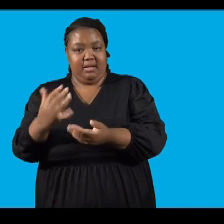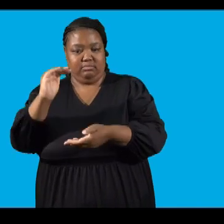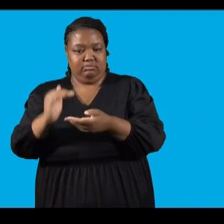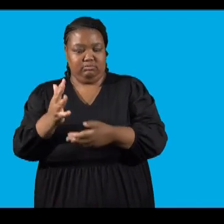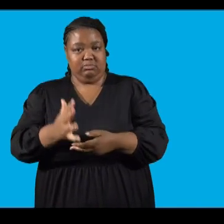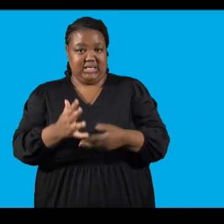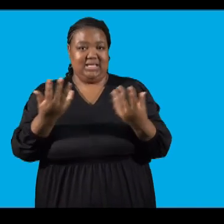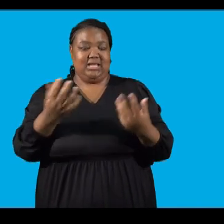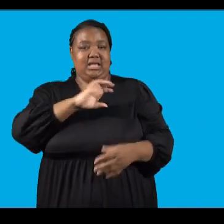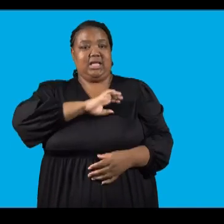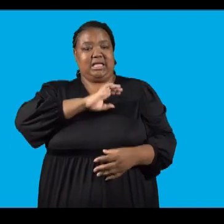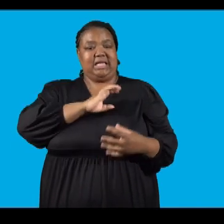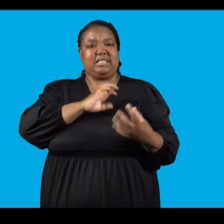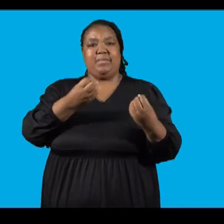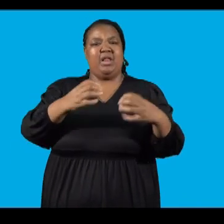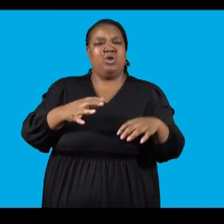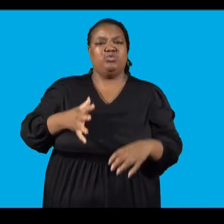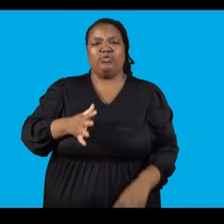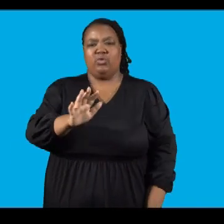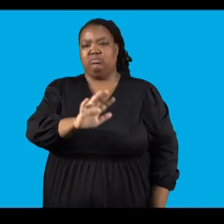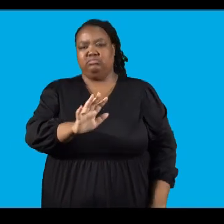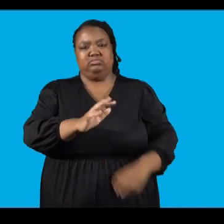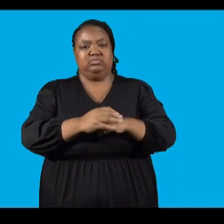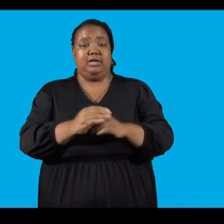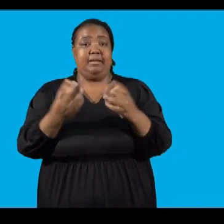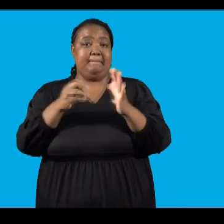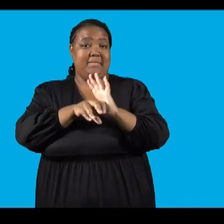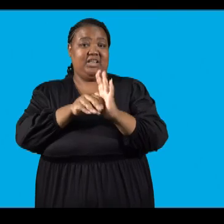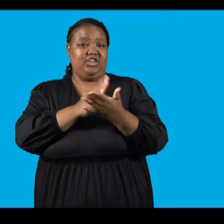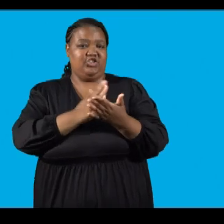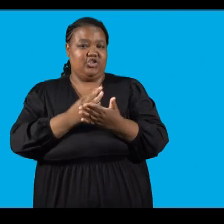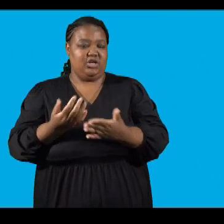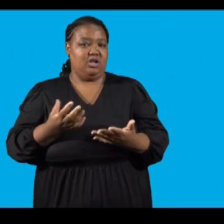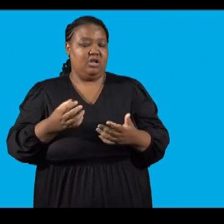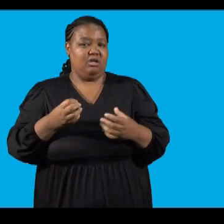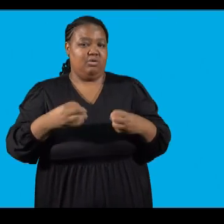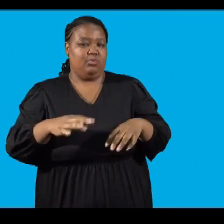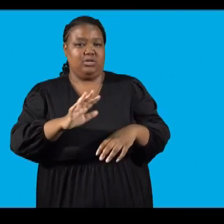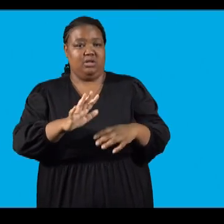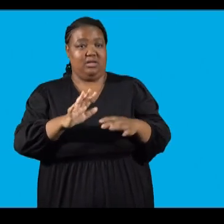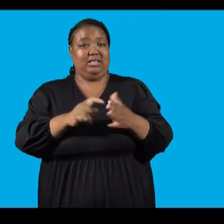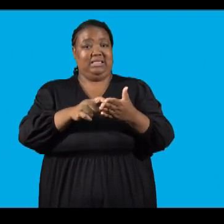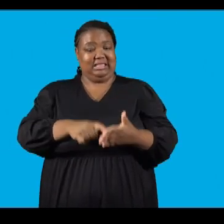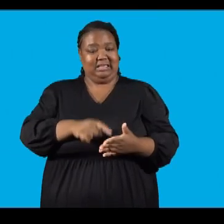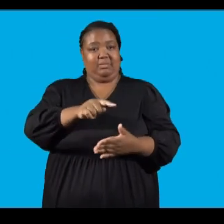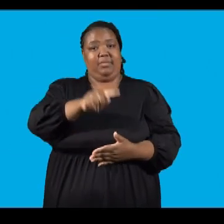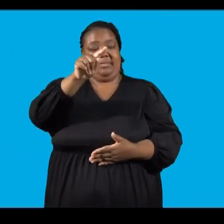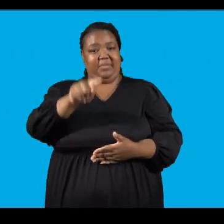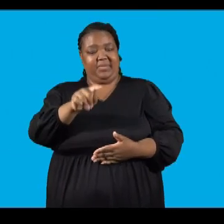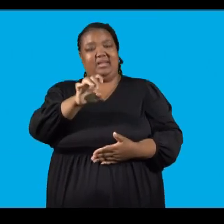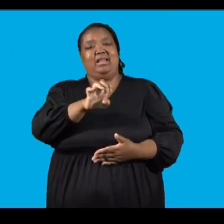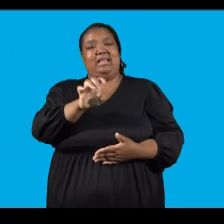their prices so that they don't lose customers or they don't lose the market share. And that makes the demand curve